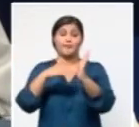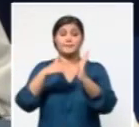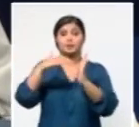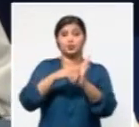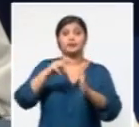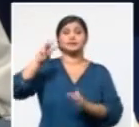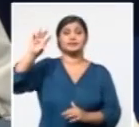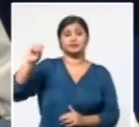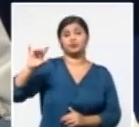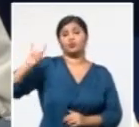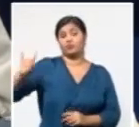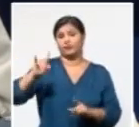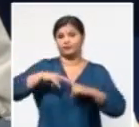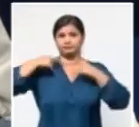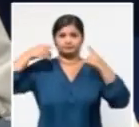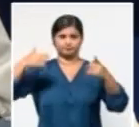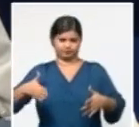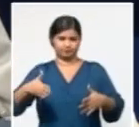132,309 deaths.